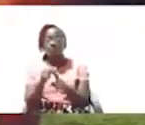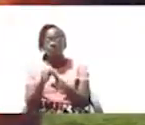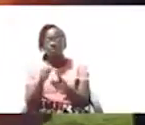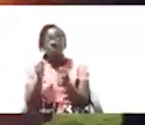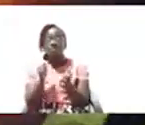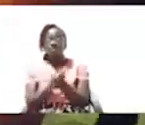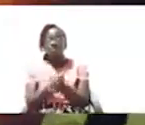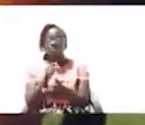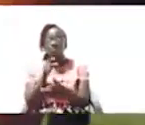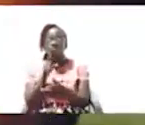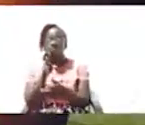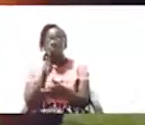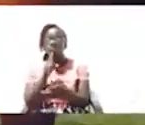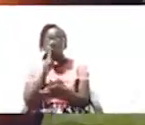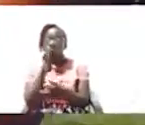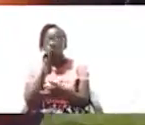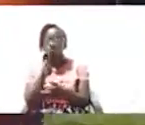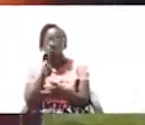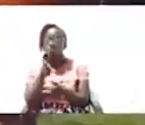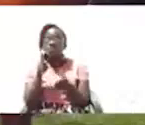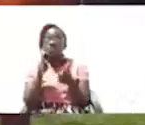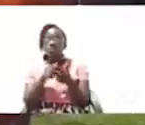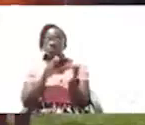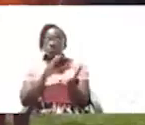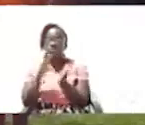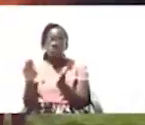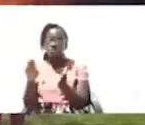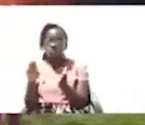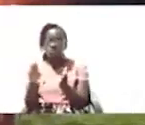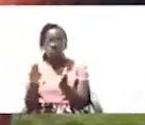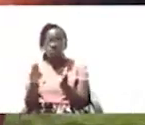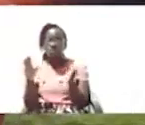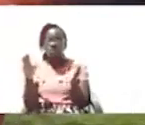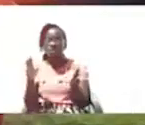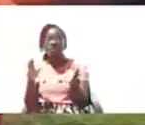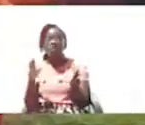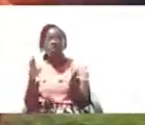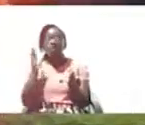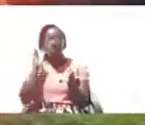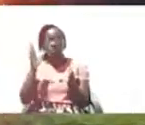They will give their lives to Christ. Bonsemaye papa. Put your hands together for our Father.